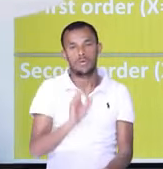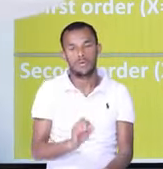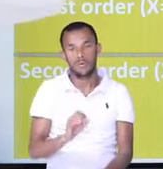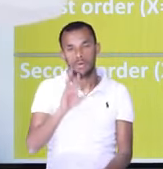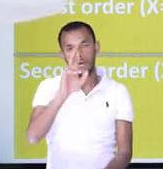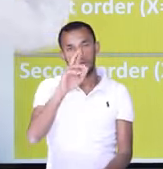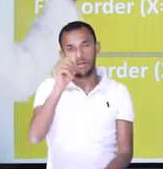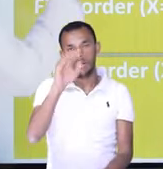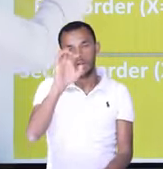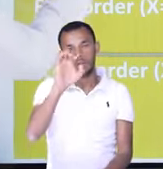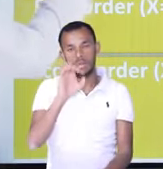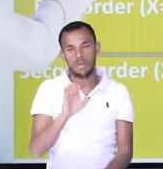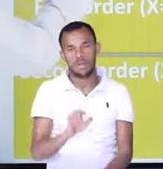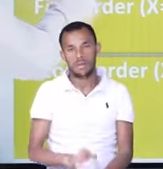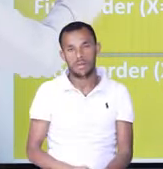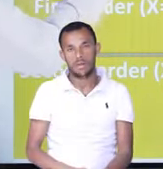Rate